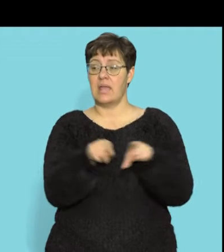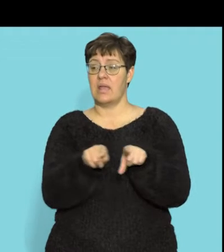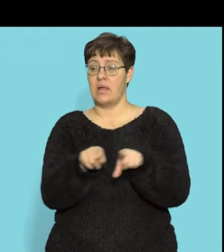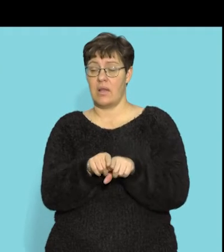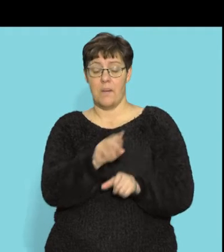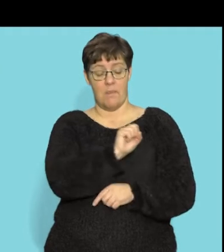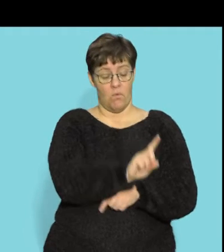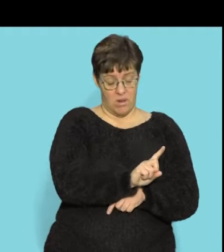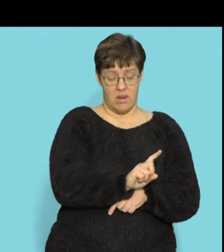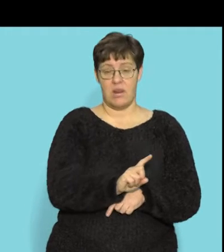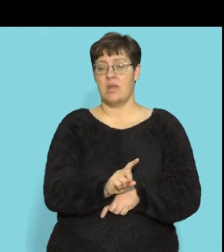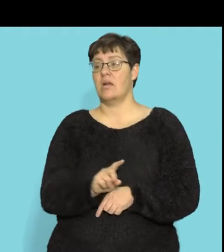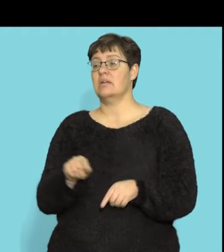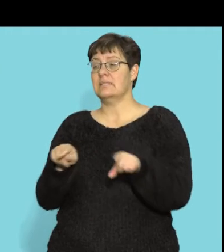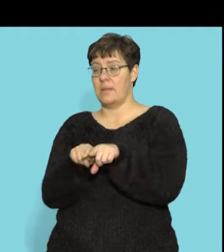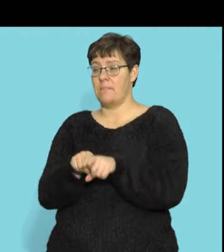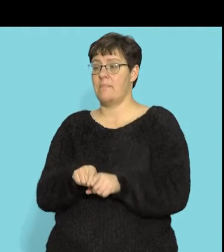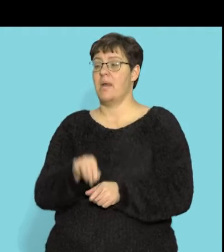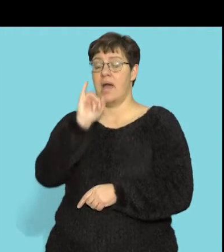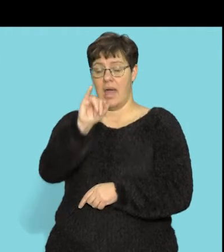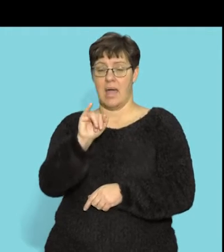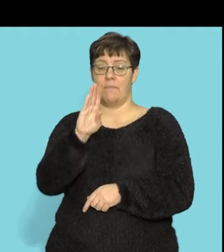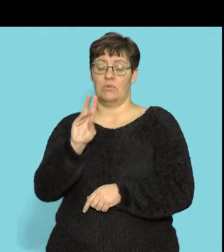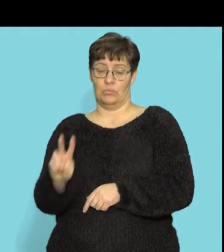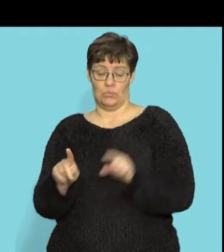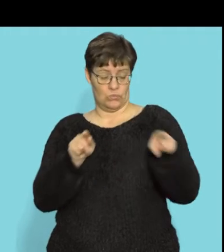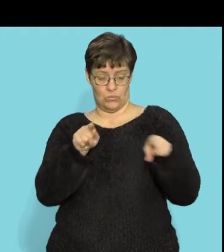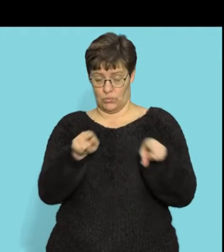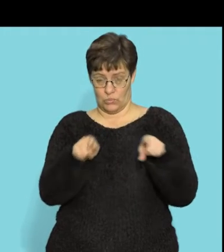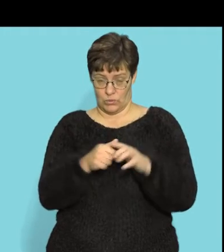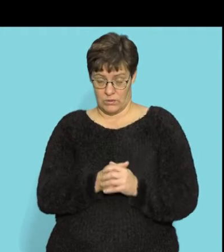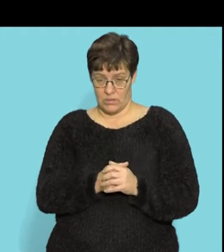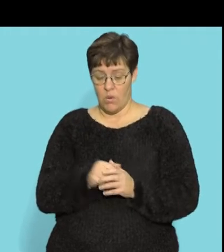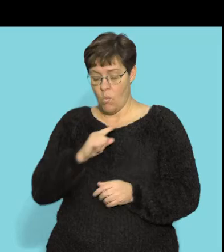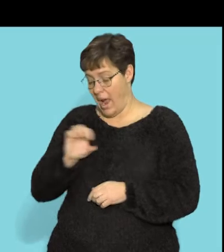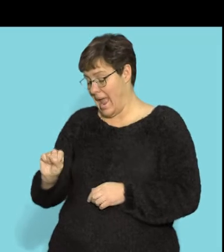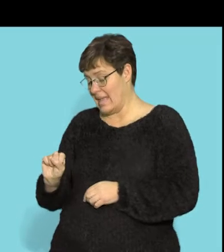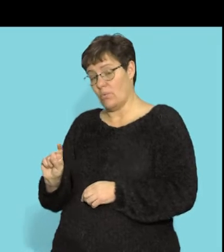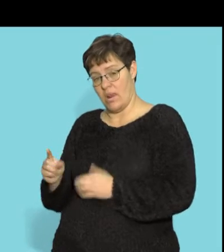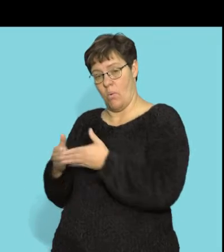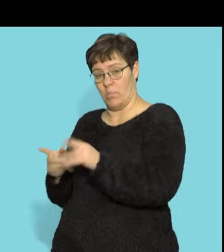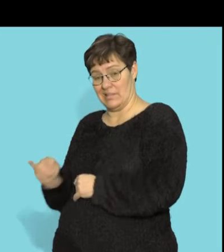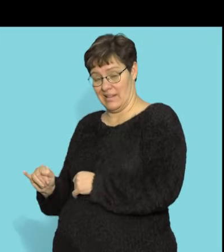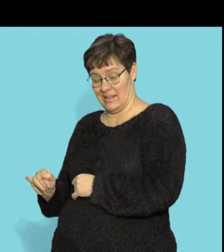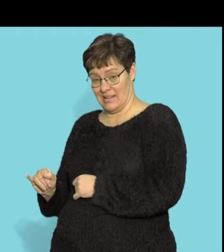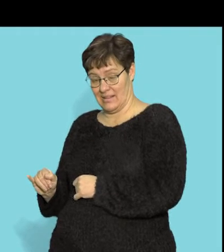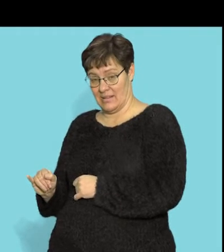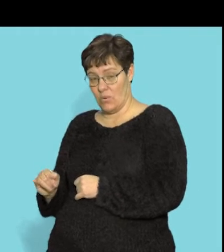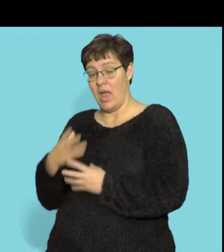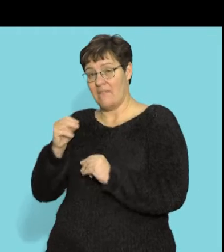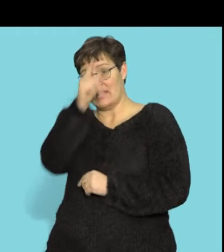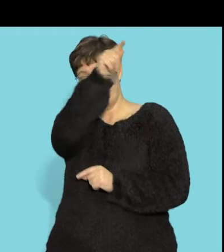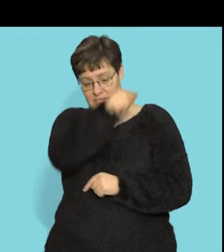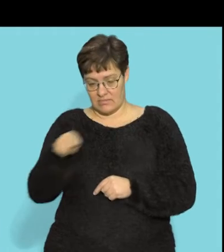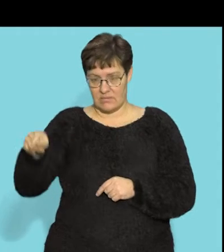to current through bulb 2 when switch before switch S1 is closed. This is what we